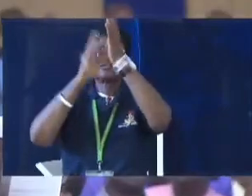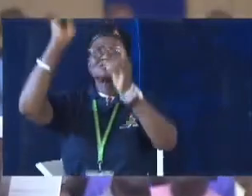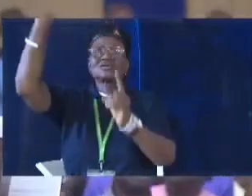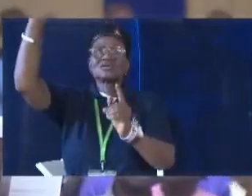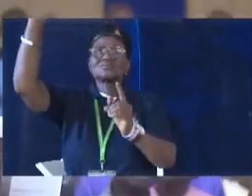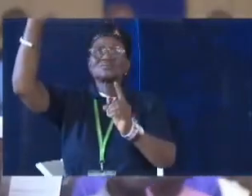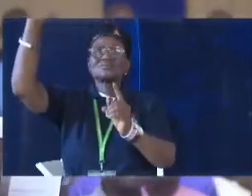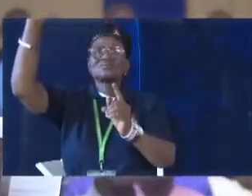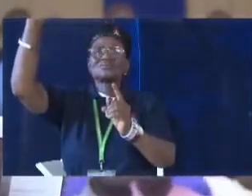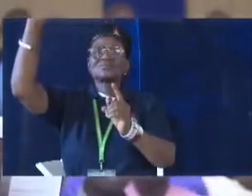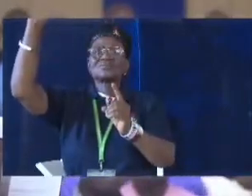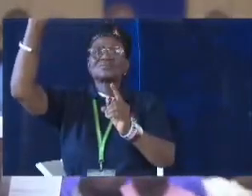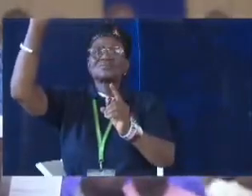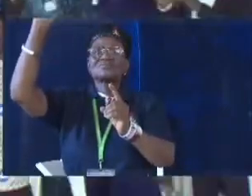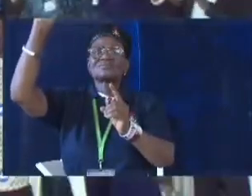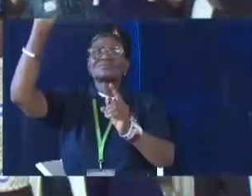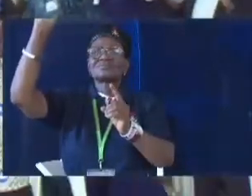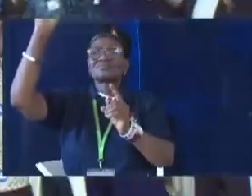Him.